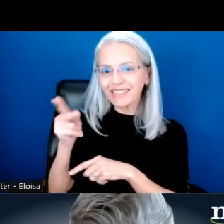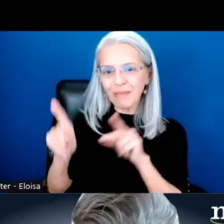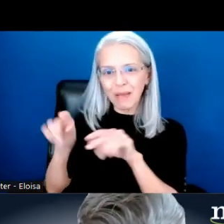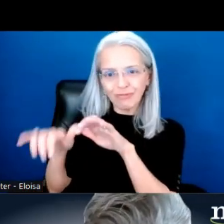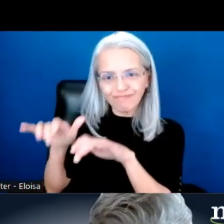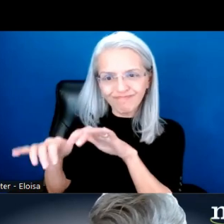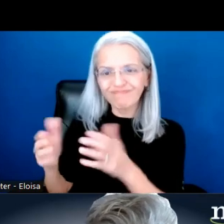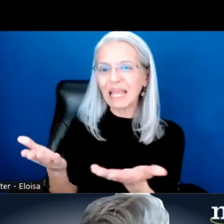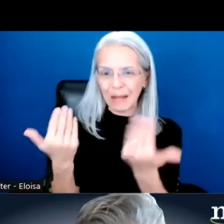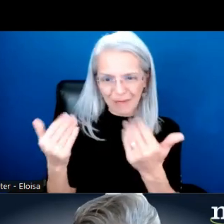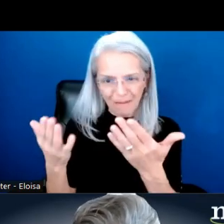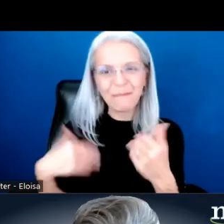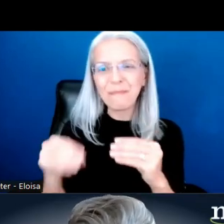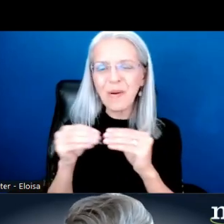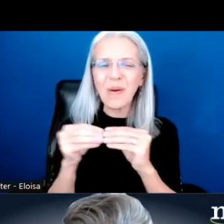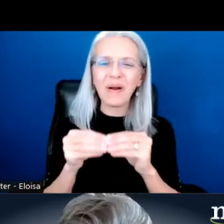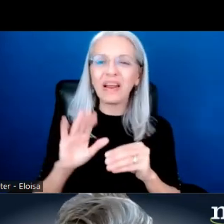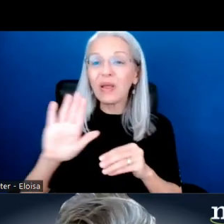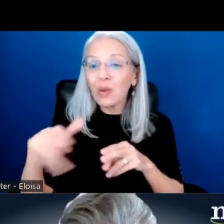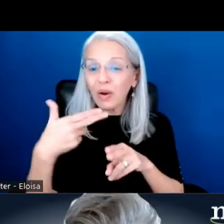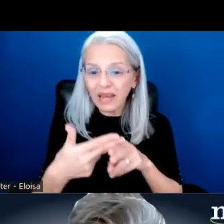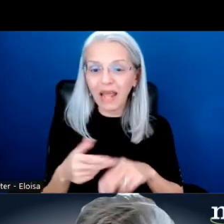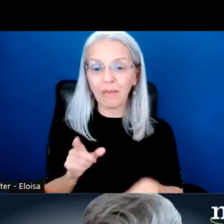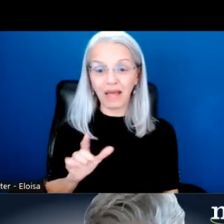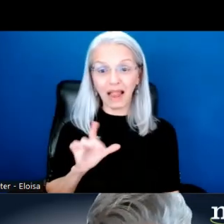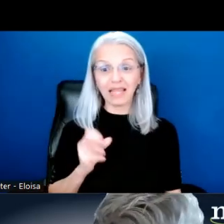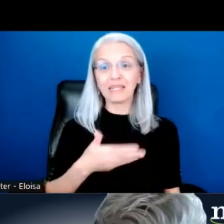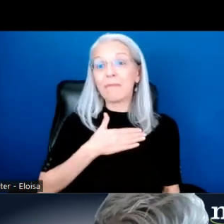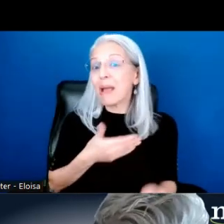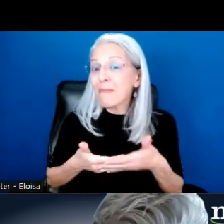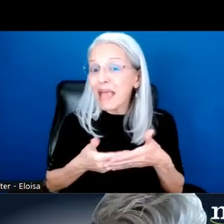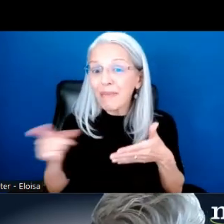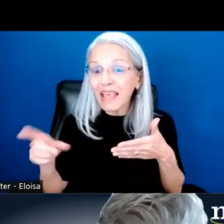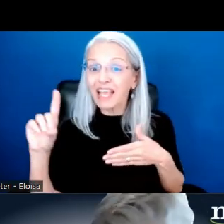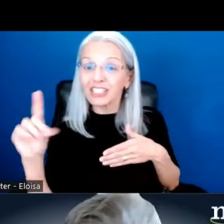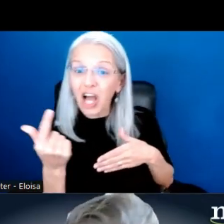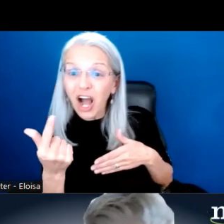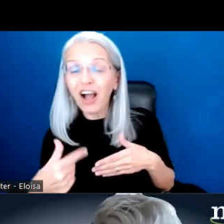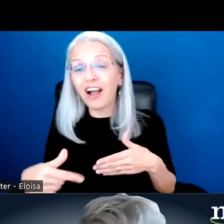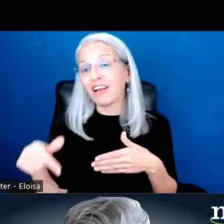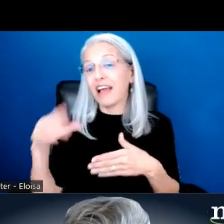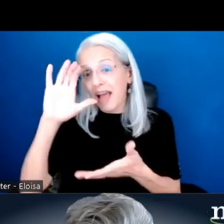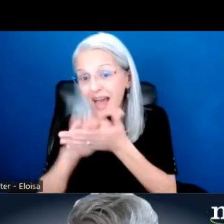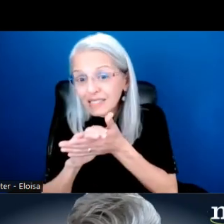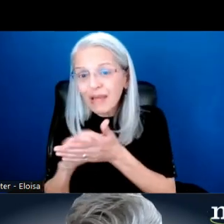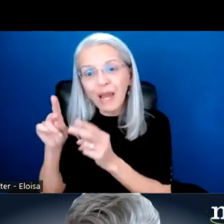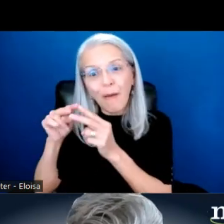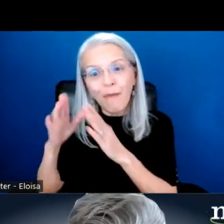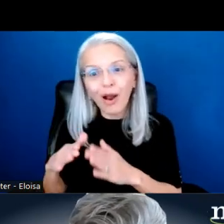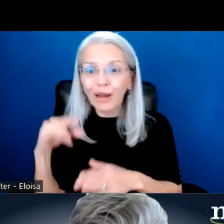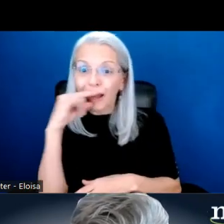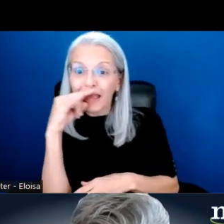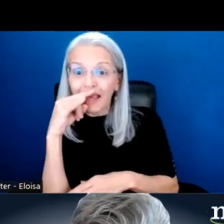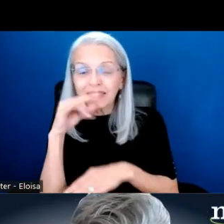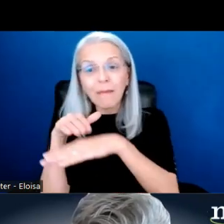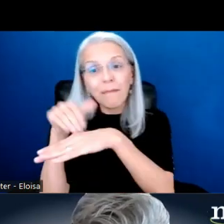it coming. Your name. So my baby, my dog, my husband, my partner, kids and